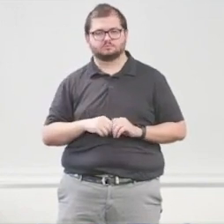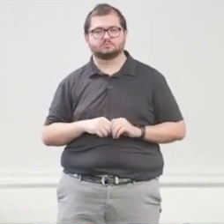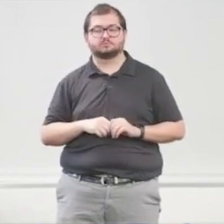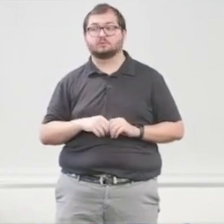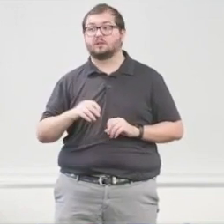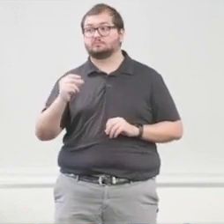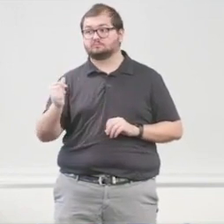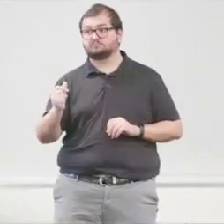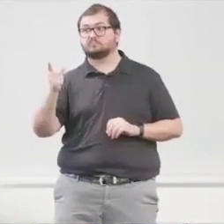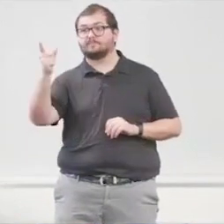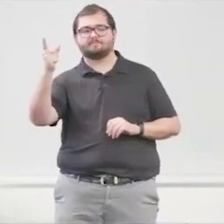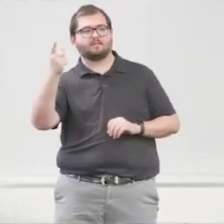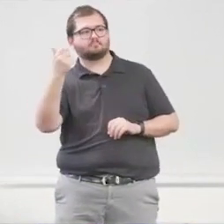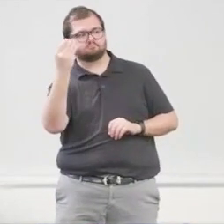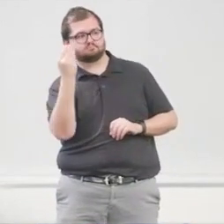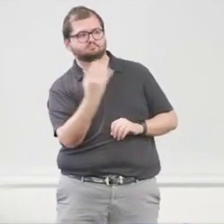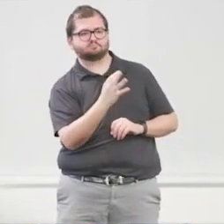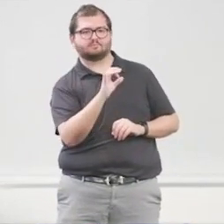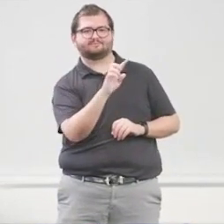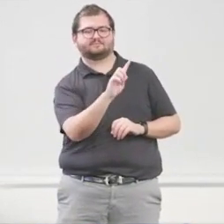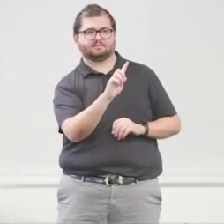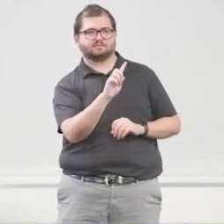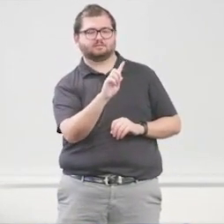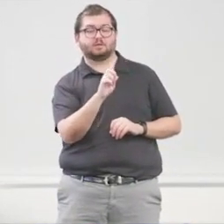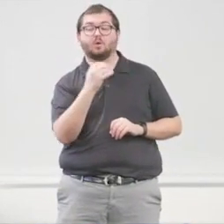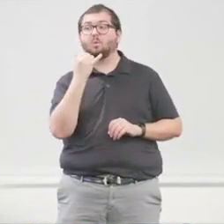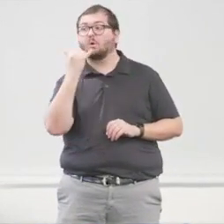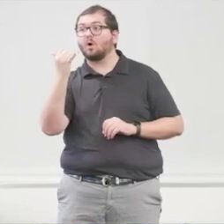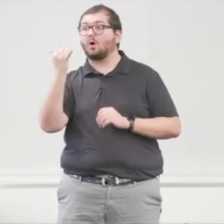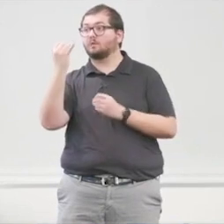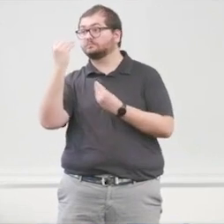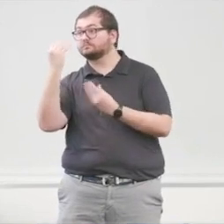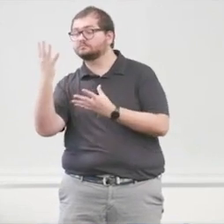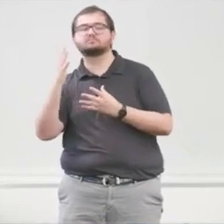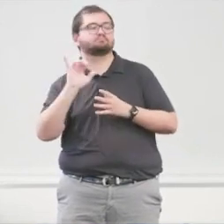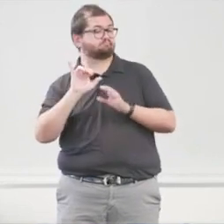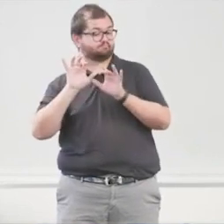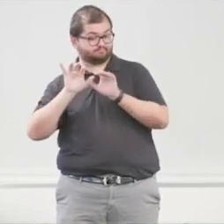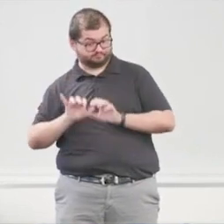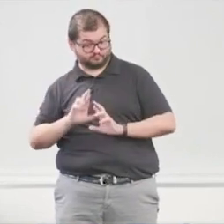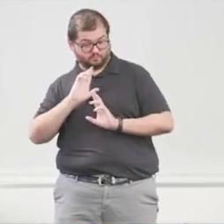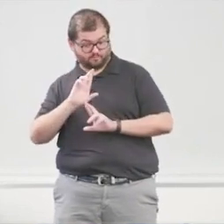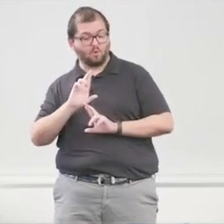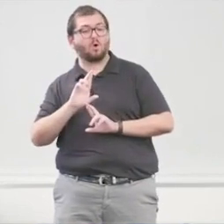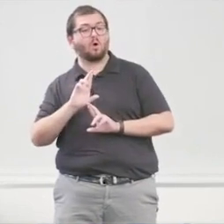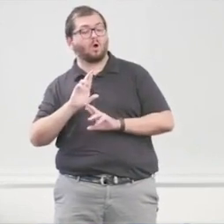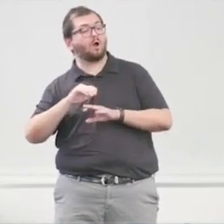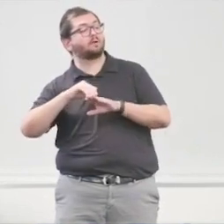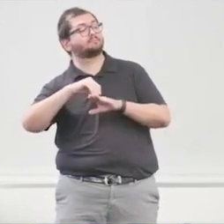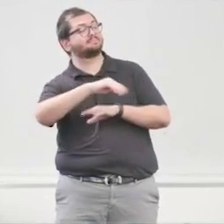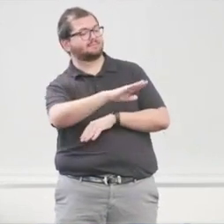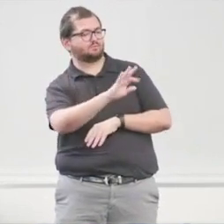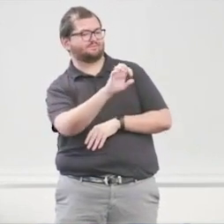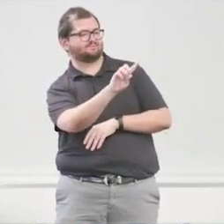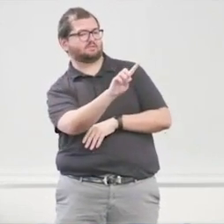pushed down to the field once it goes through our system and gets the report is generated, and then it finds its way to its local field